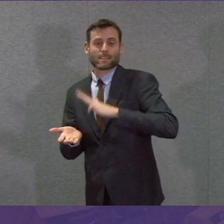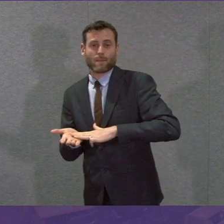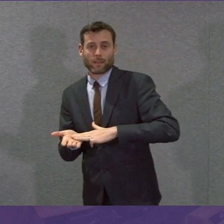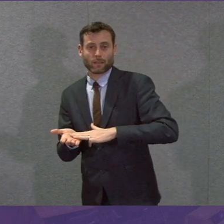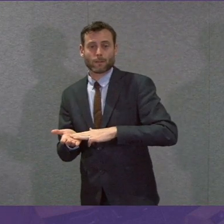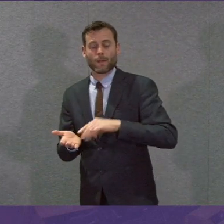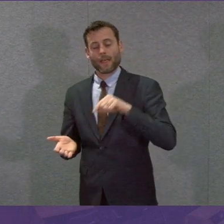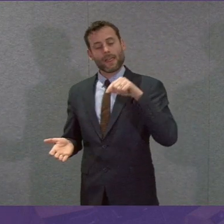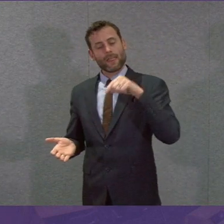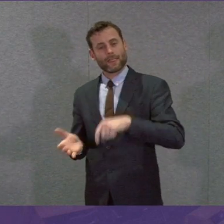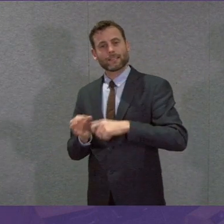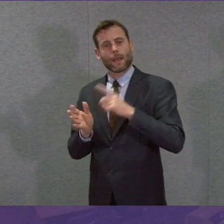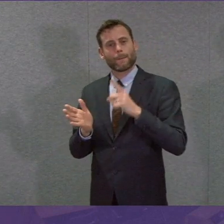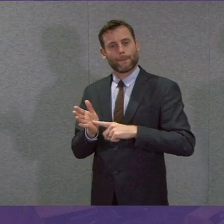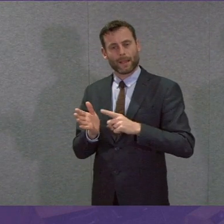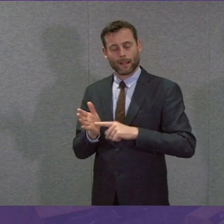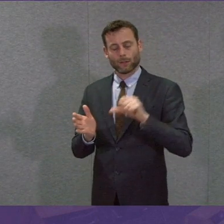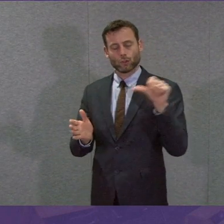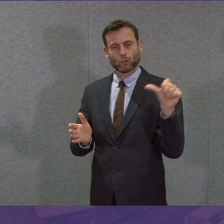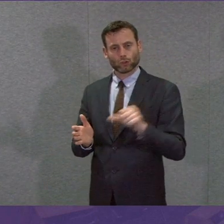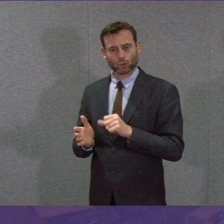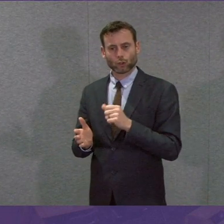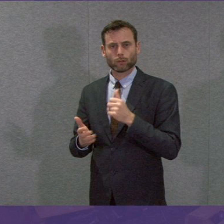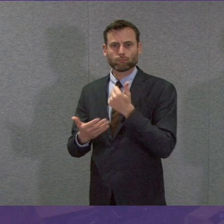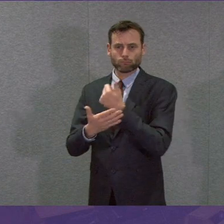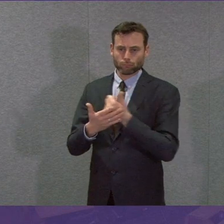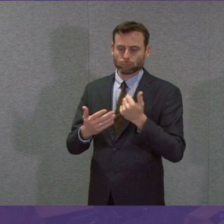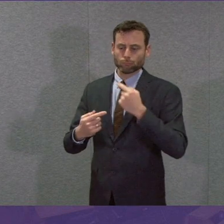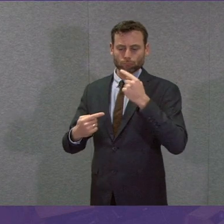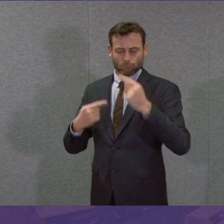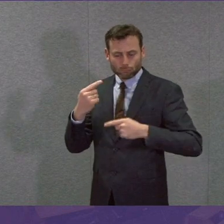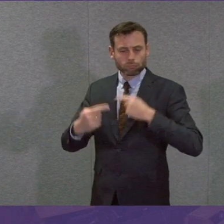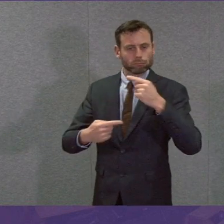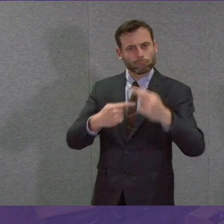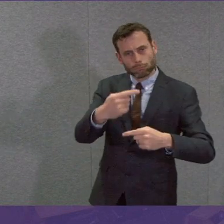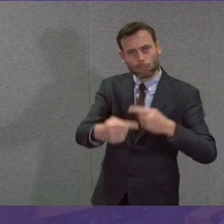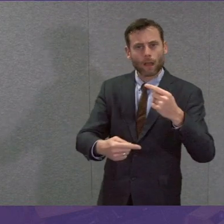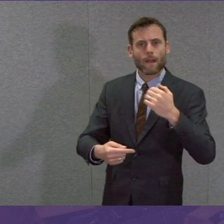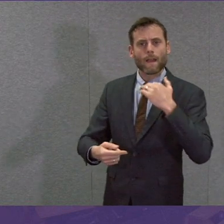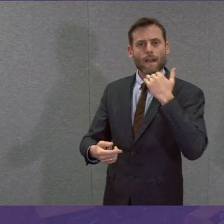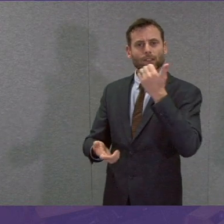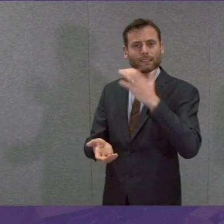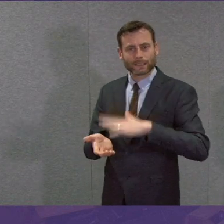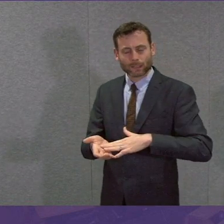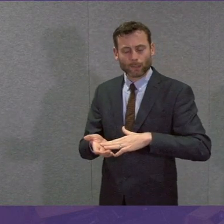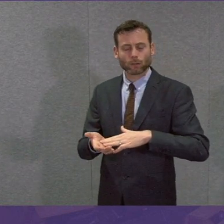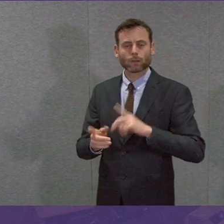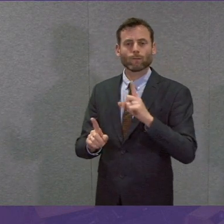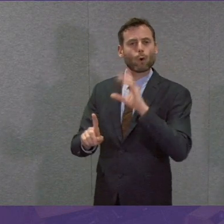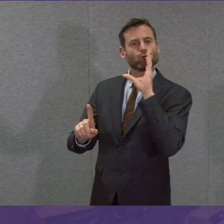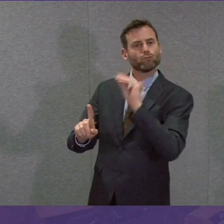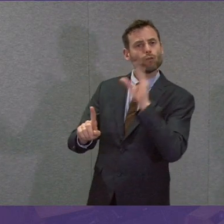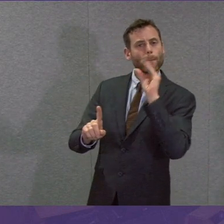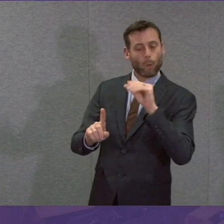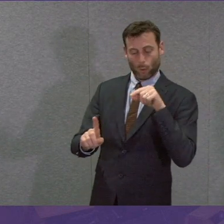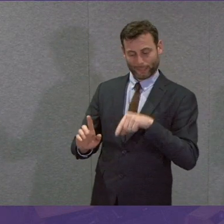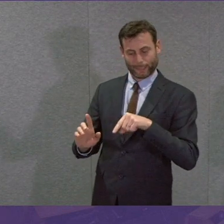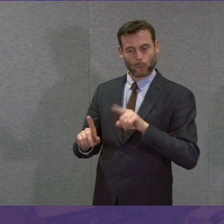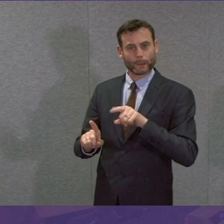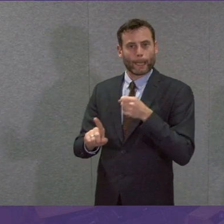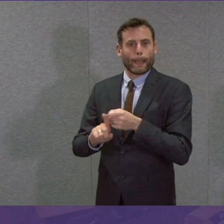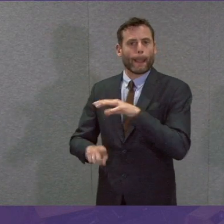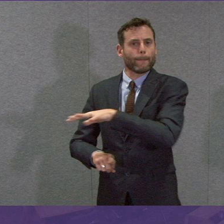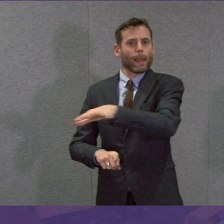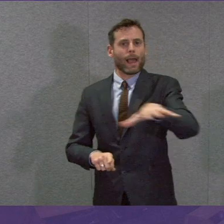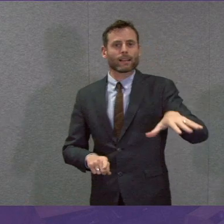this bill, it has to be more regular than that. There is a commitment in the bill for the UK government to report every 2 months. I would have thought that given this Parliament's